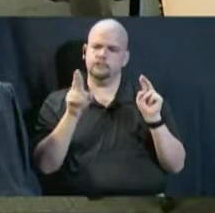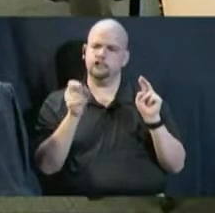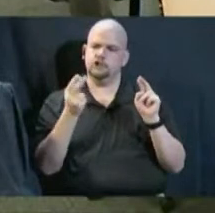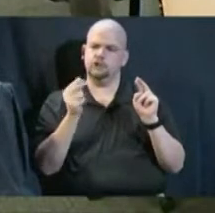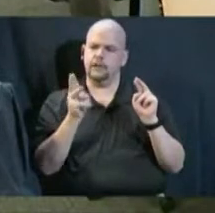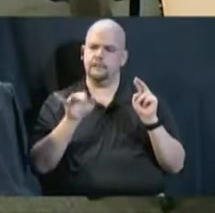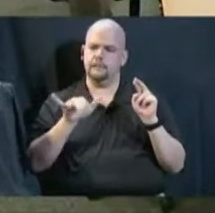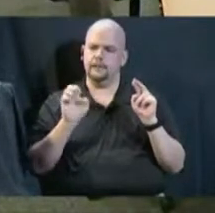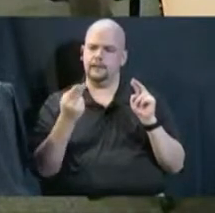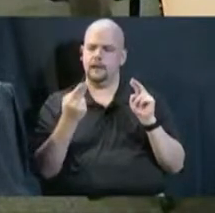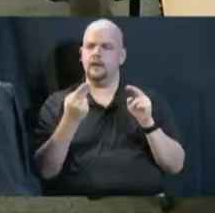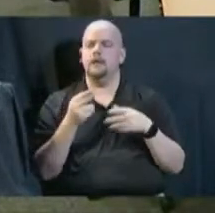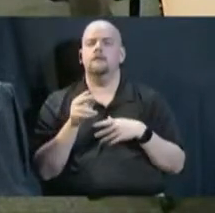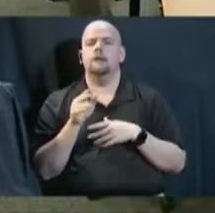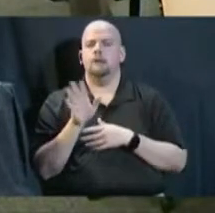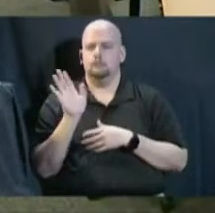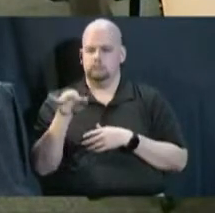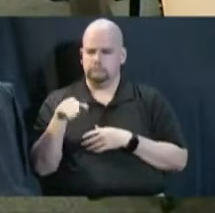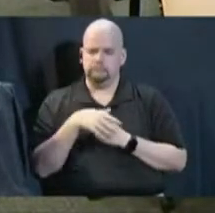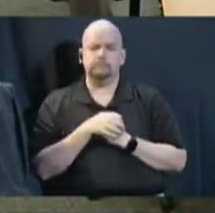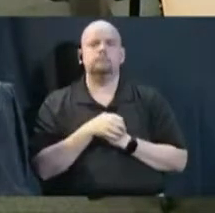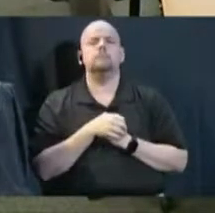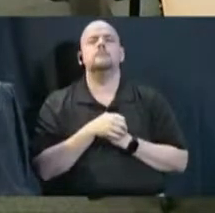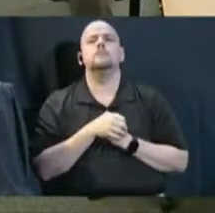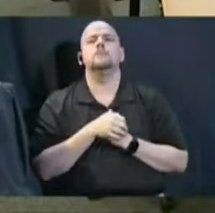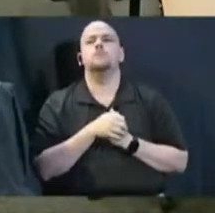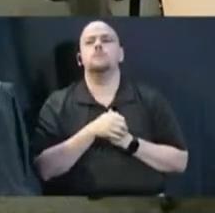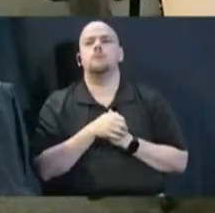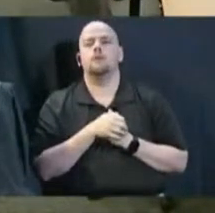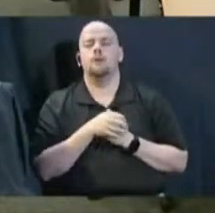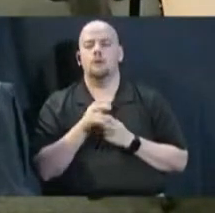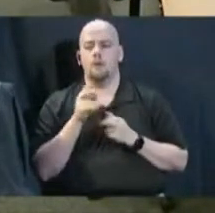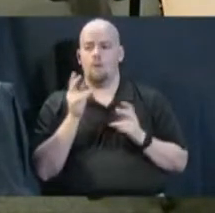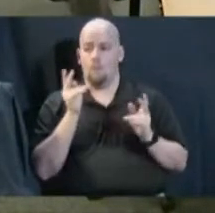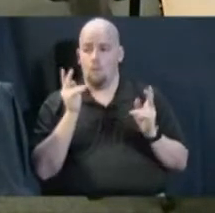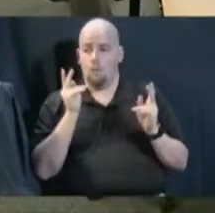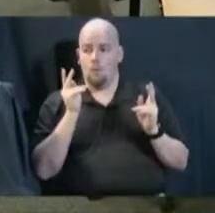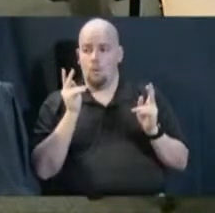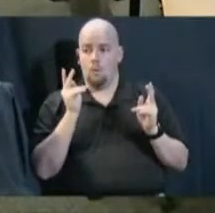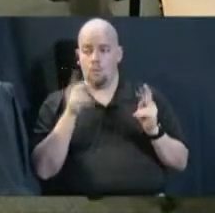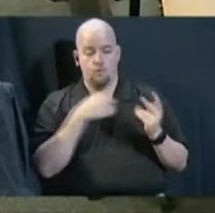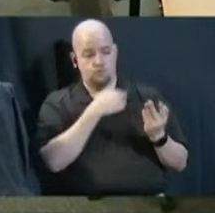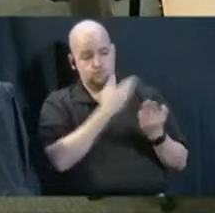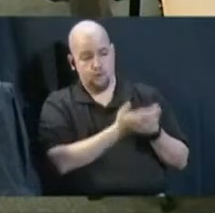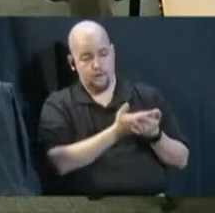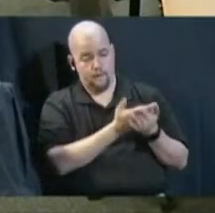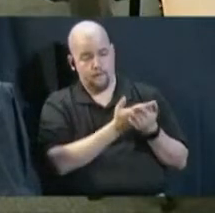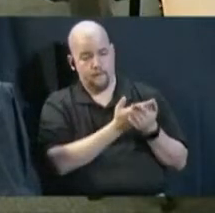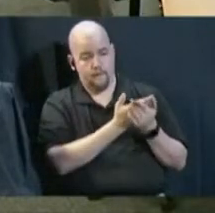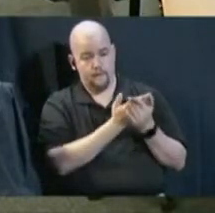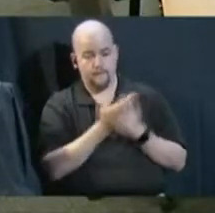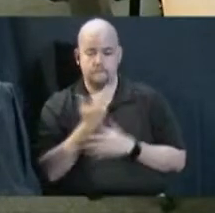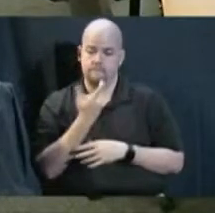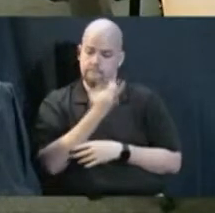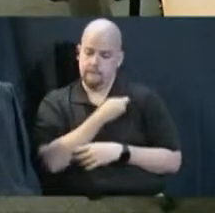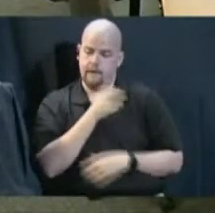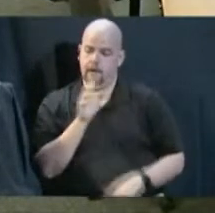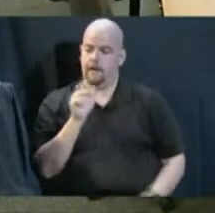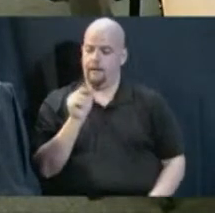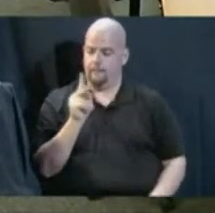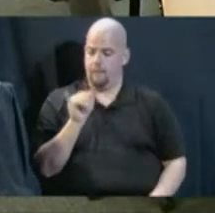what is the time between someone comes in and administering the monoclonal